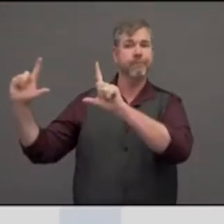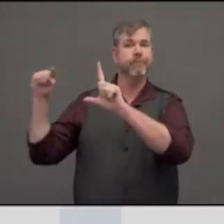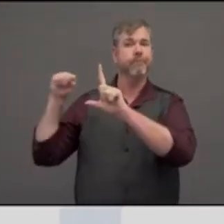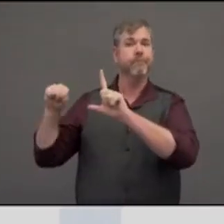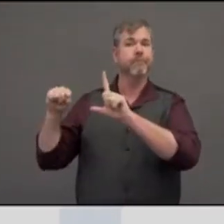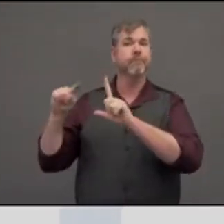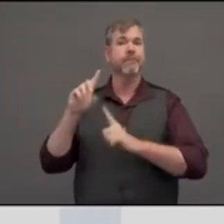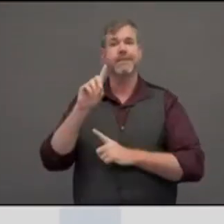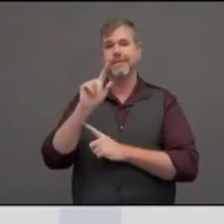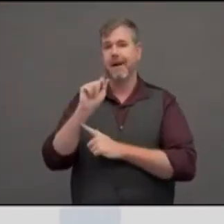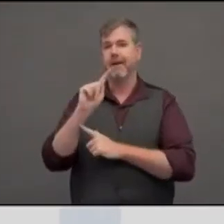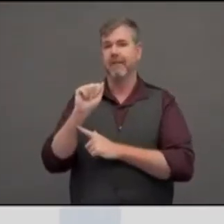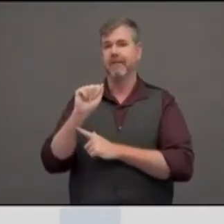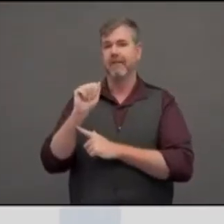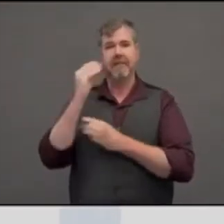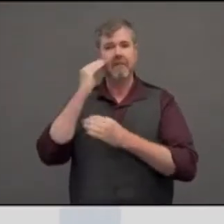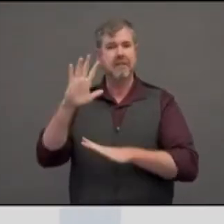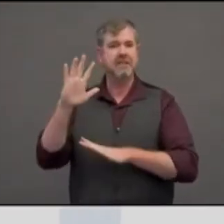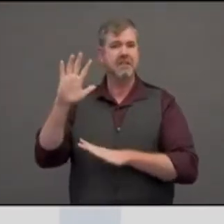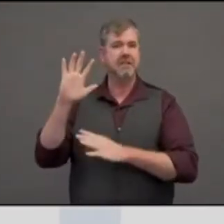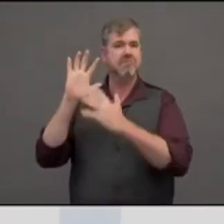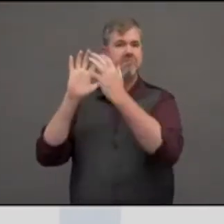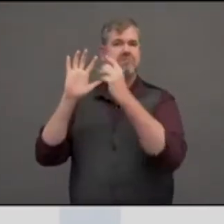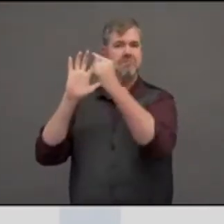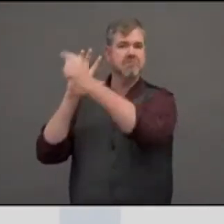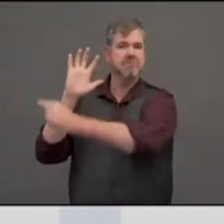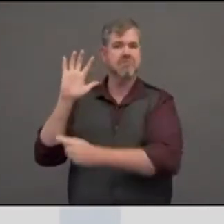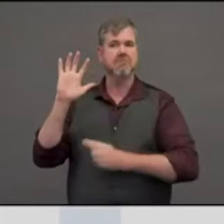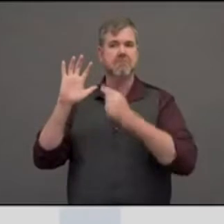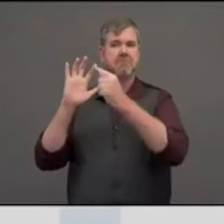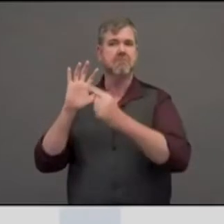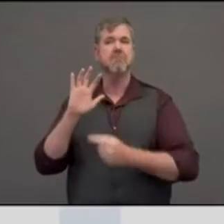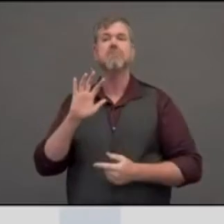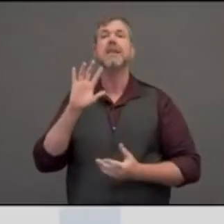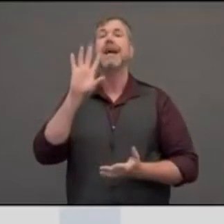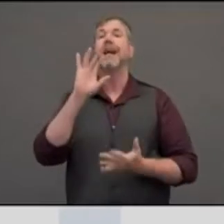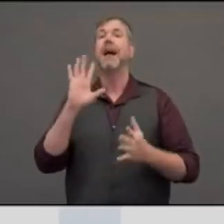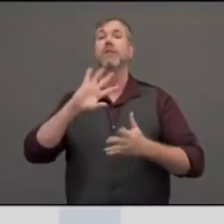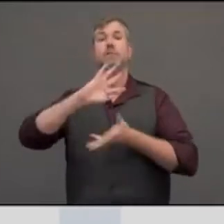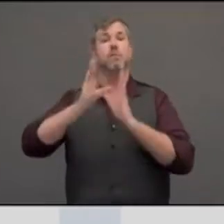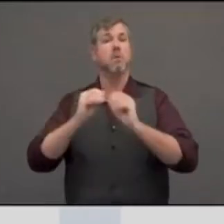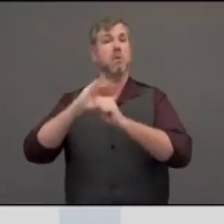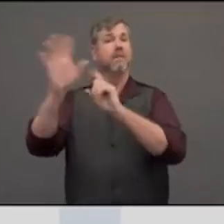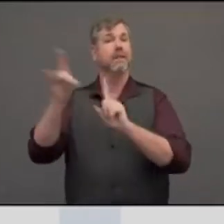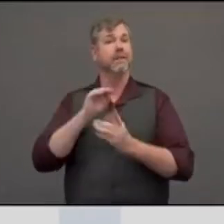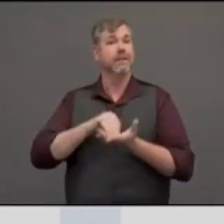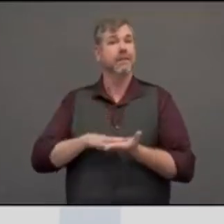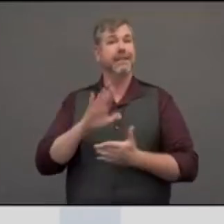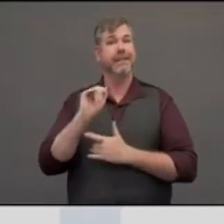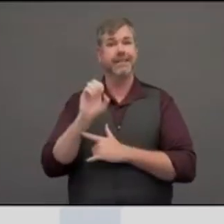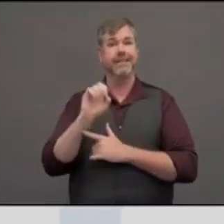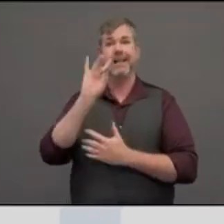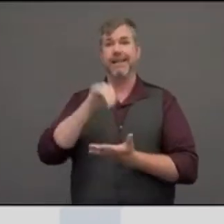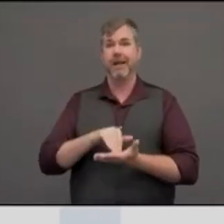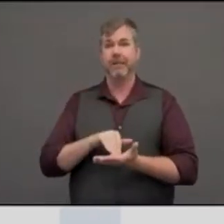of 9,041 cases. 218 of those are new